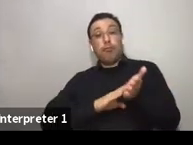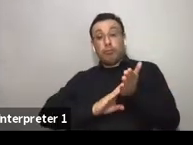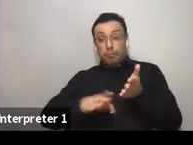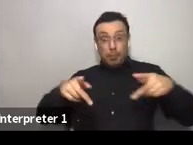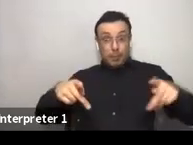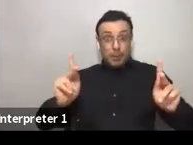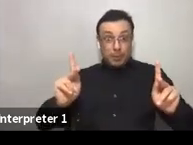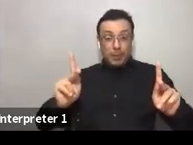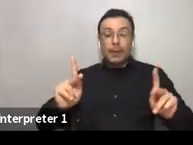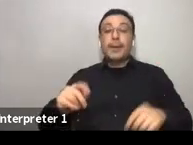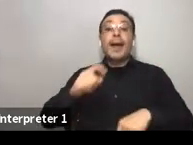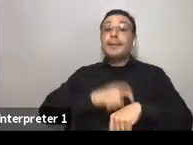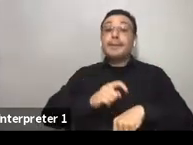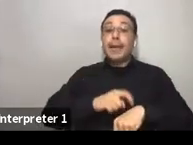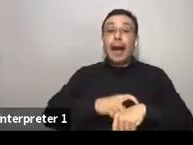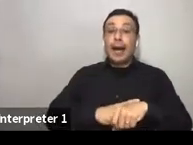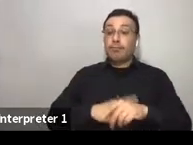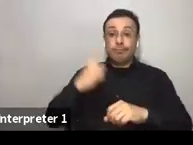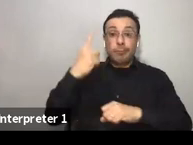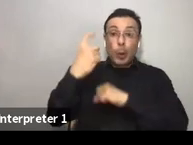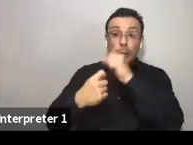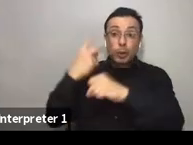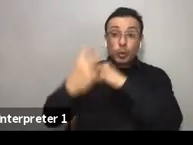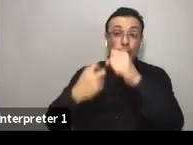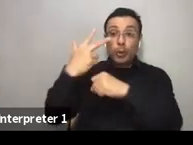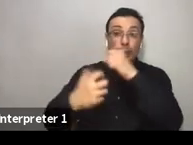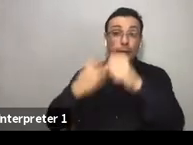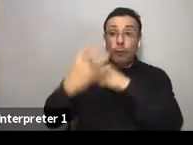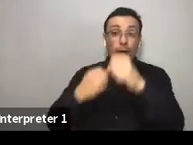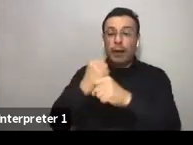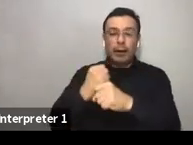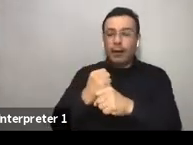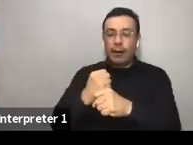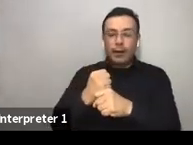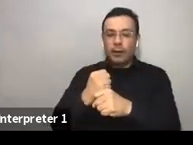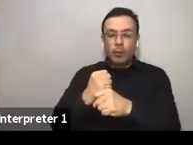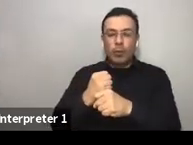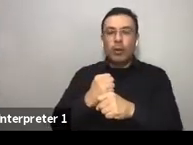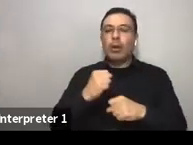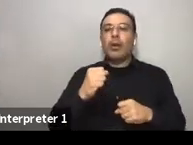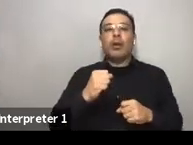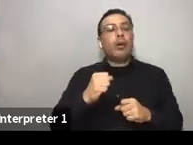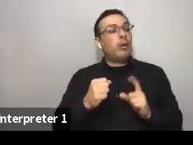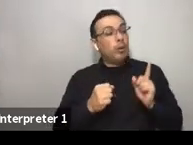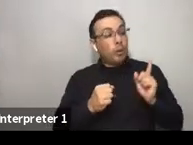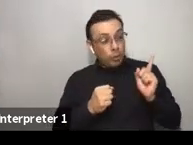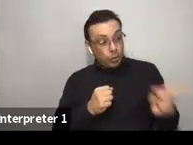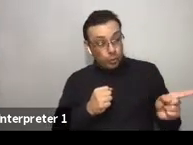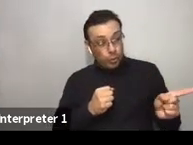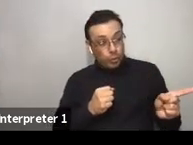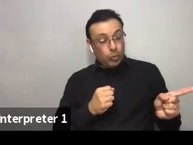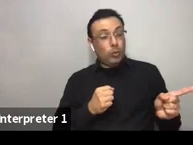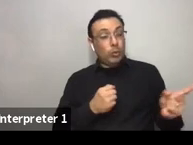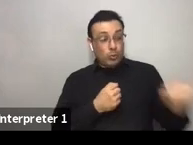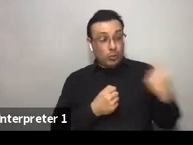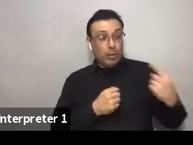amount of time necessary to help solve the survivor's problem. This is not the amount of time the survivor might be working with you. Very